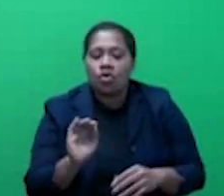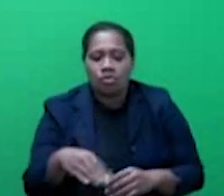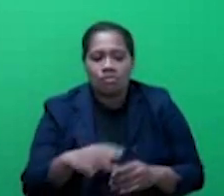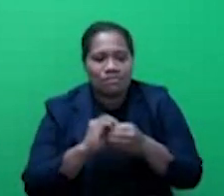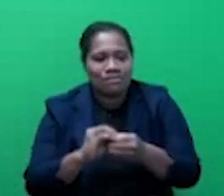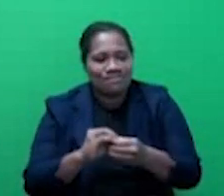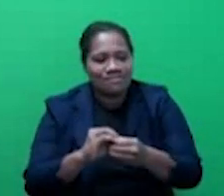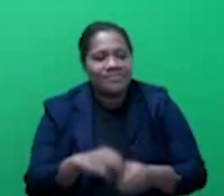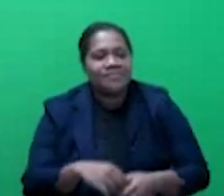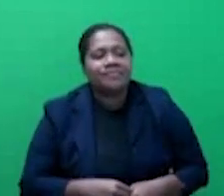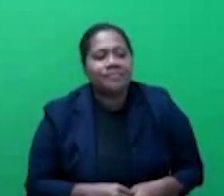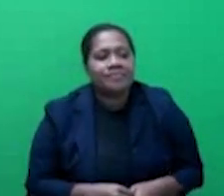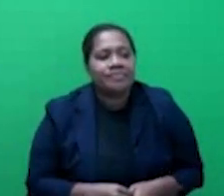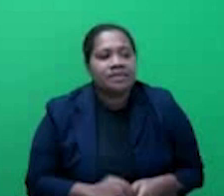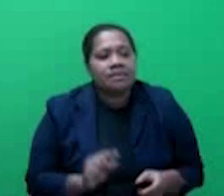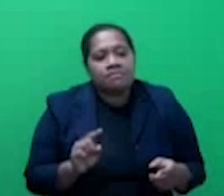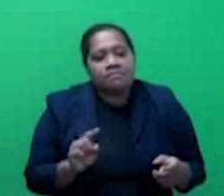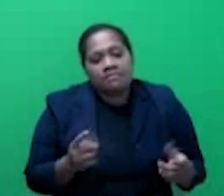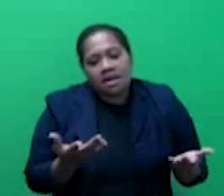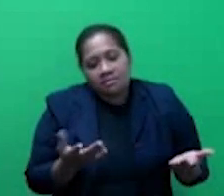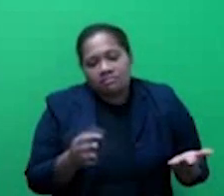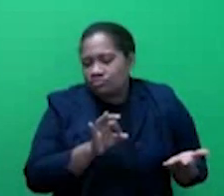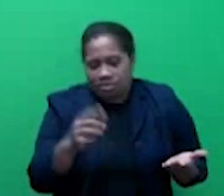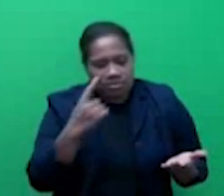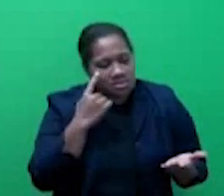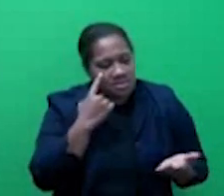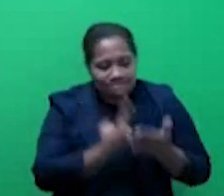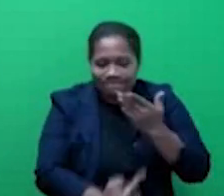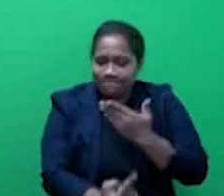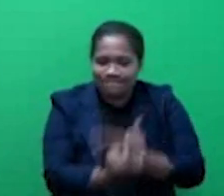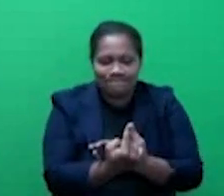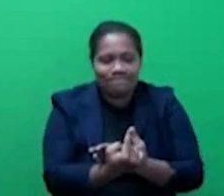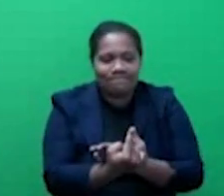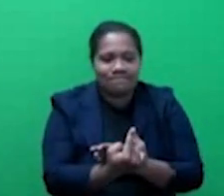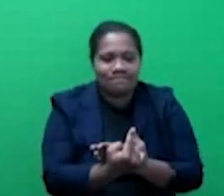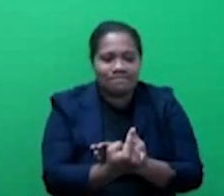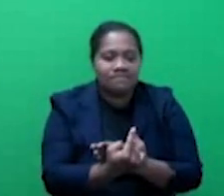Unfortunately, we don't see this happening. Instead,